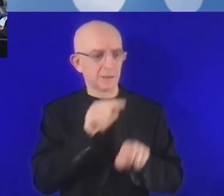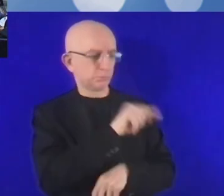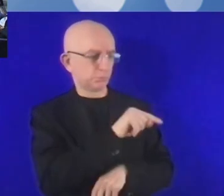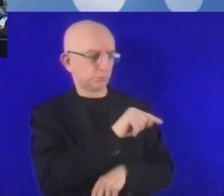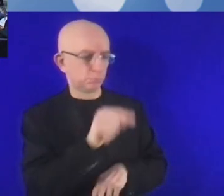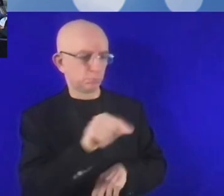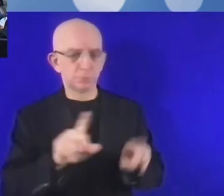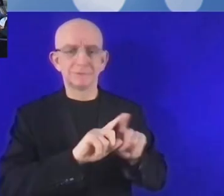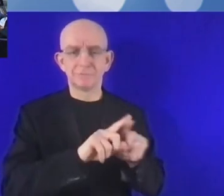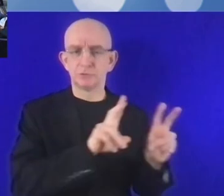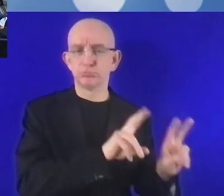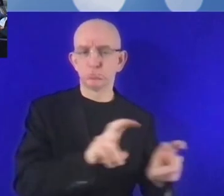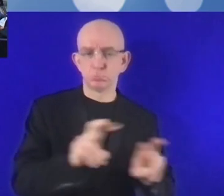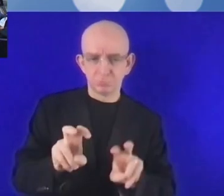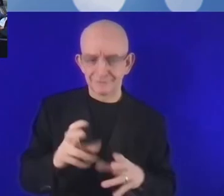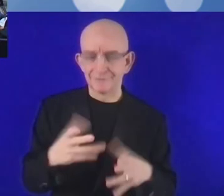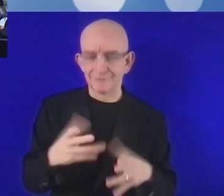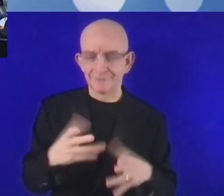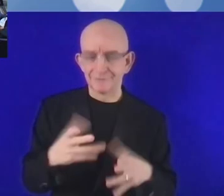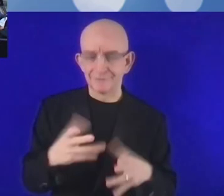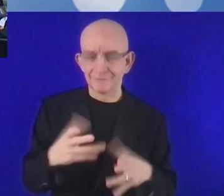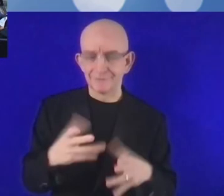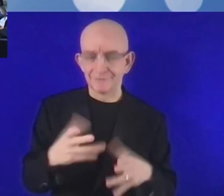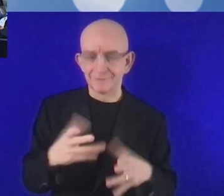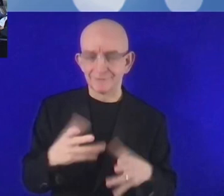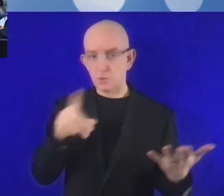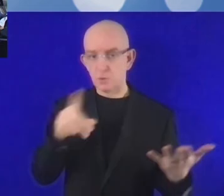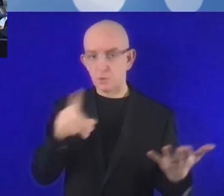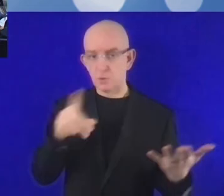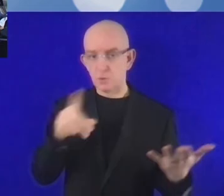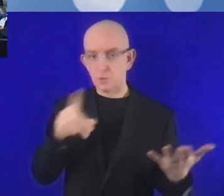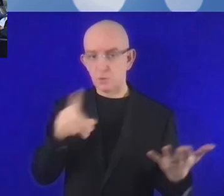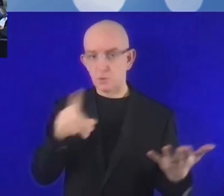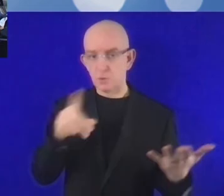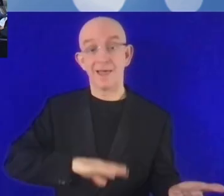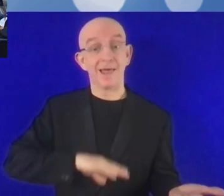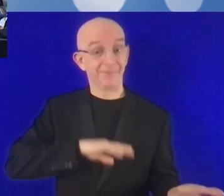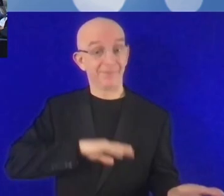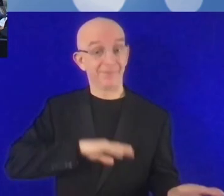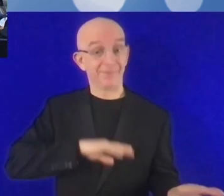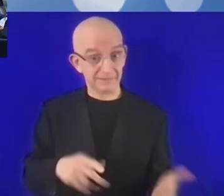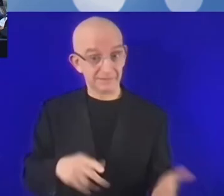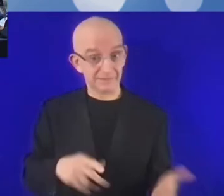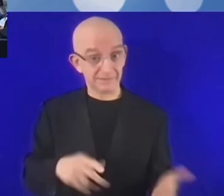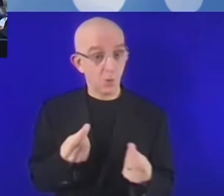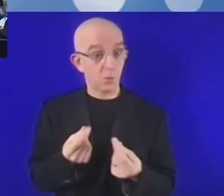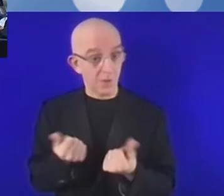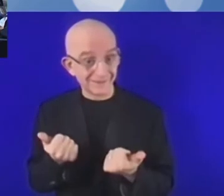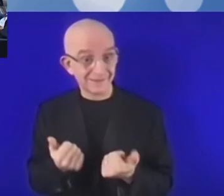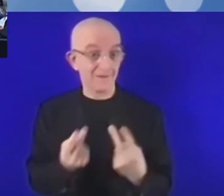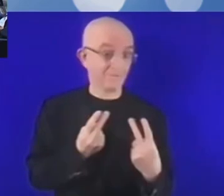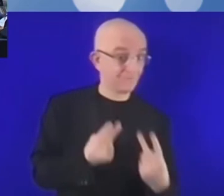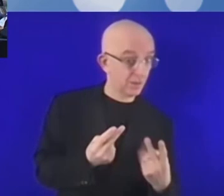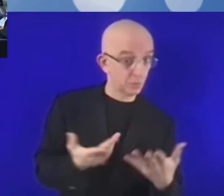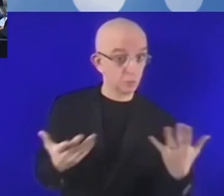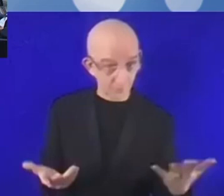Fortunately, there are startups like Pauline Wunders and mine that try to tackle in music exactly these things. And as you know,